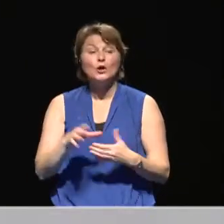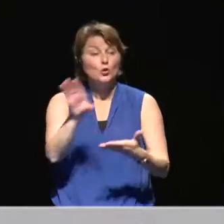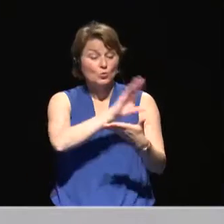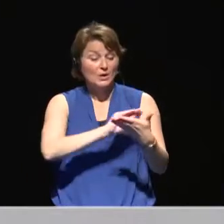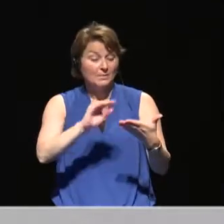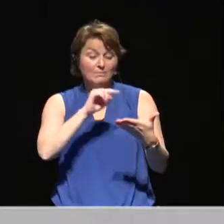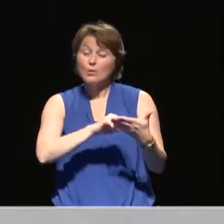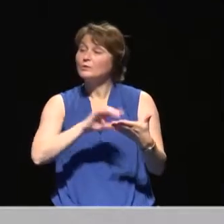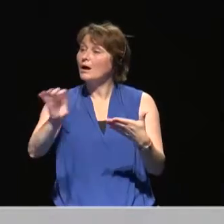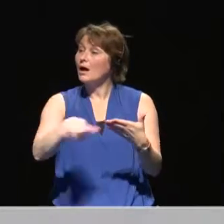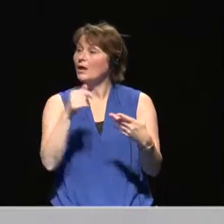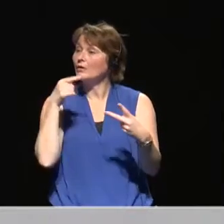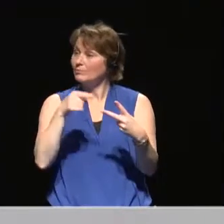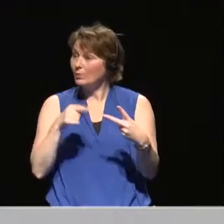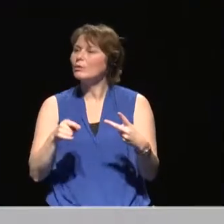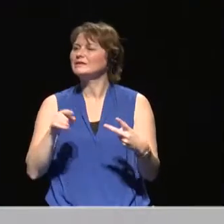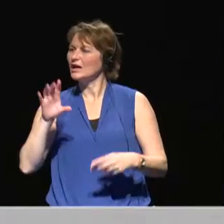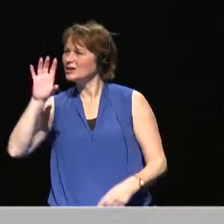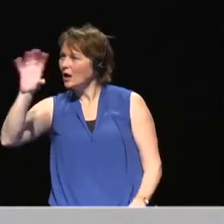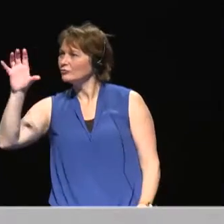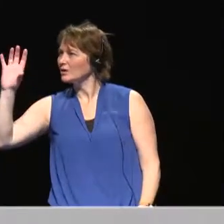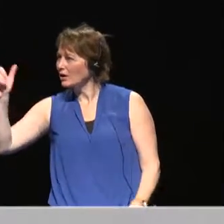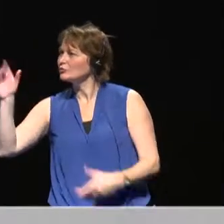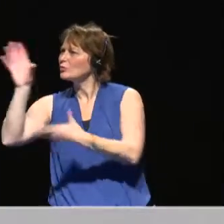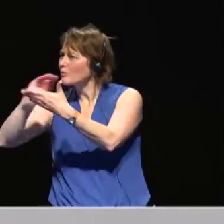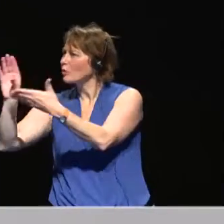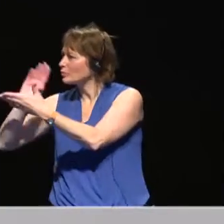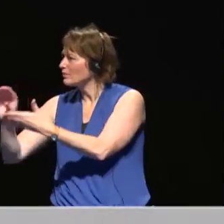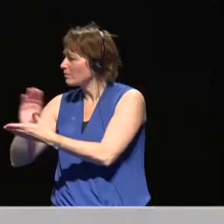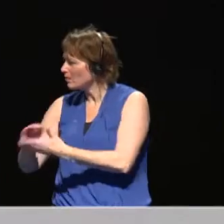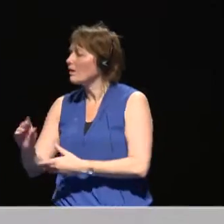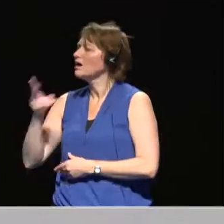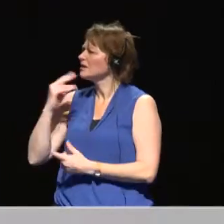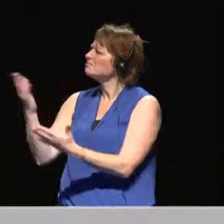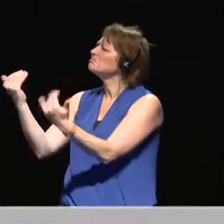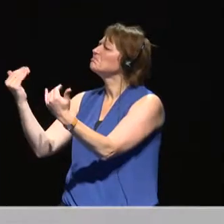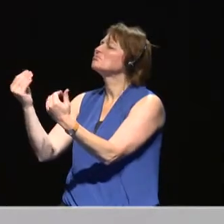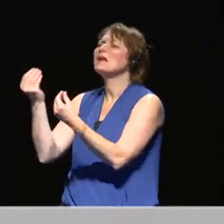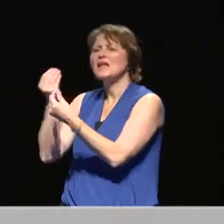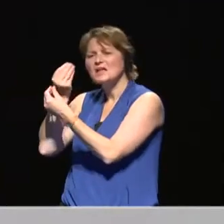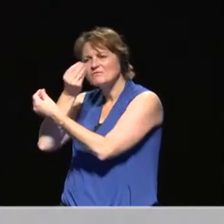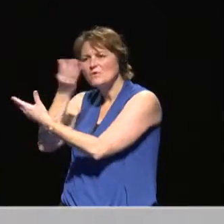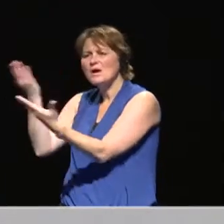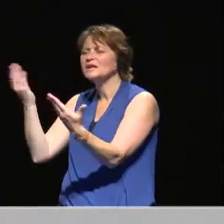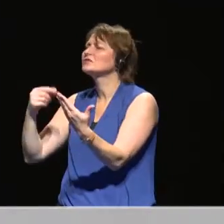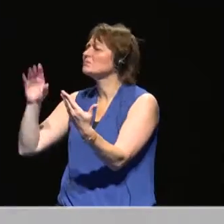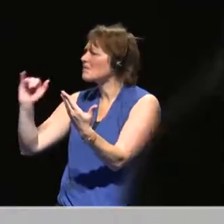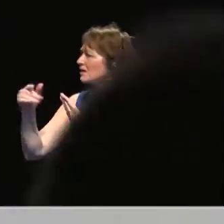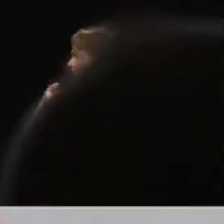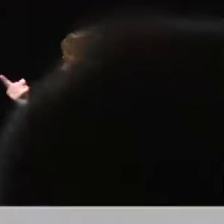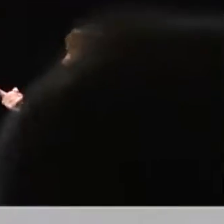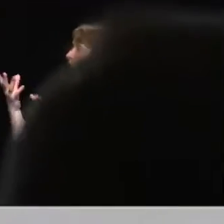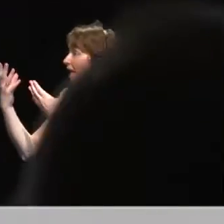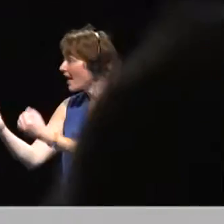we also address the country-by-country reporting, asking for thorough information to be given to all